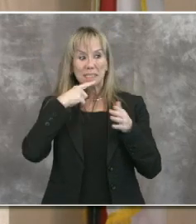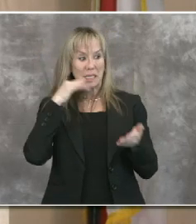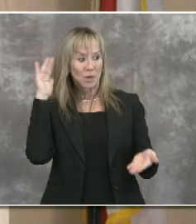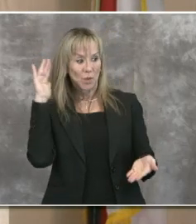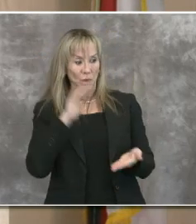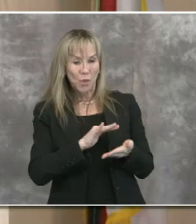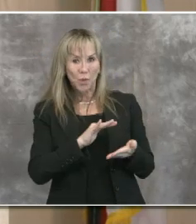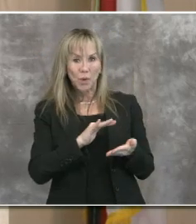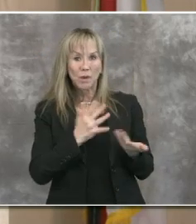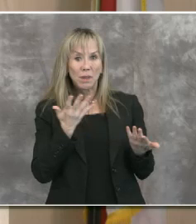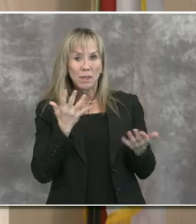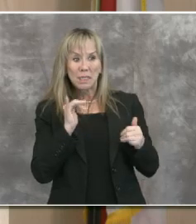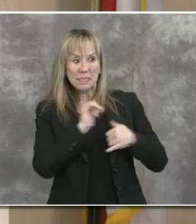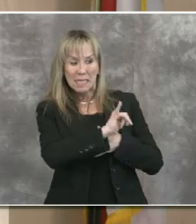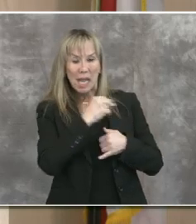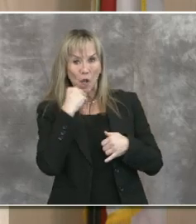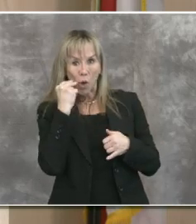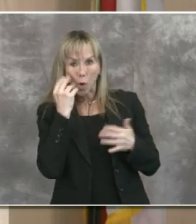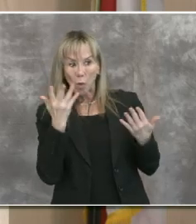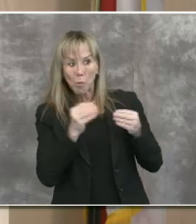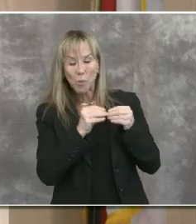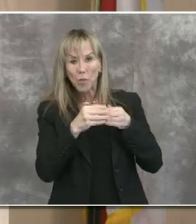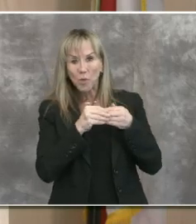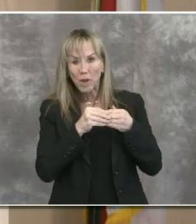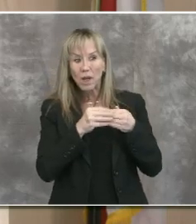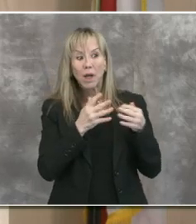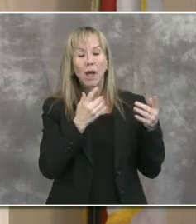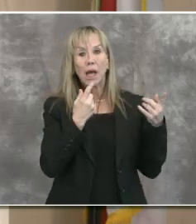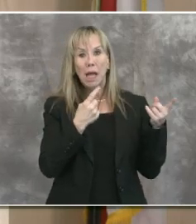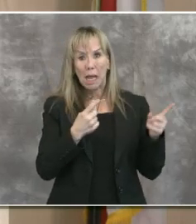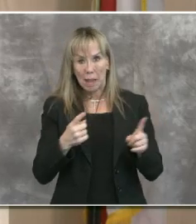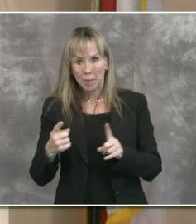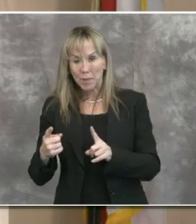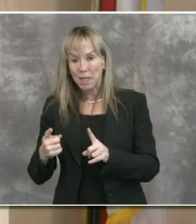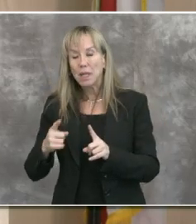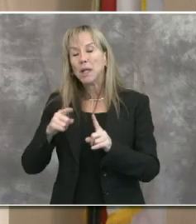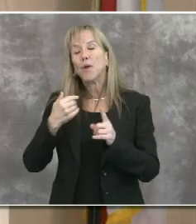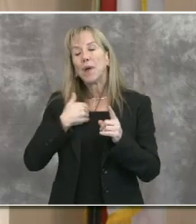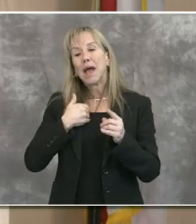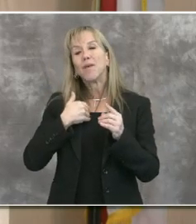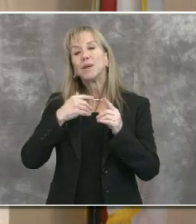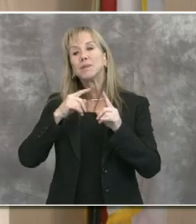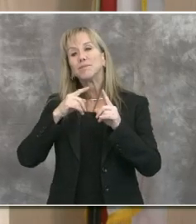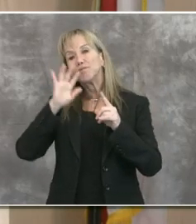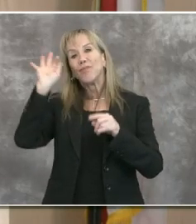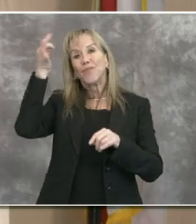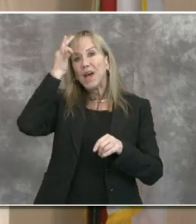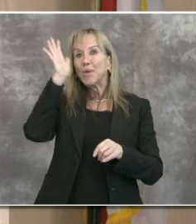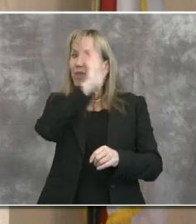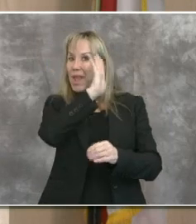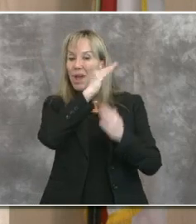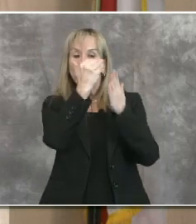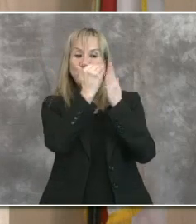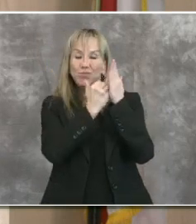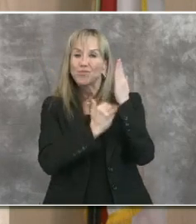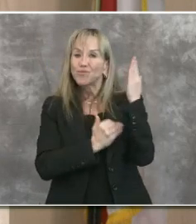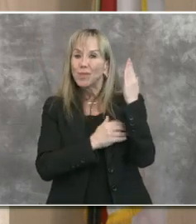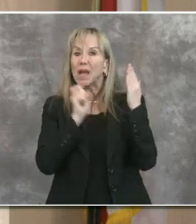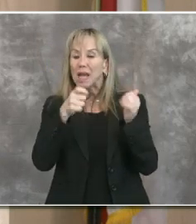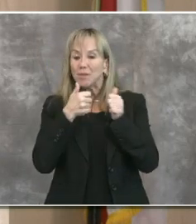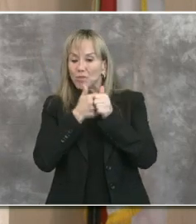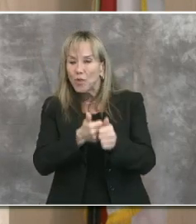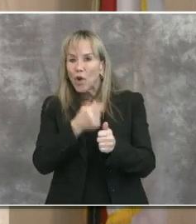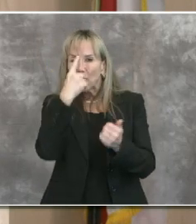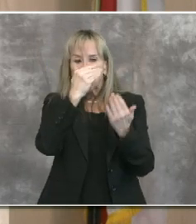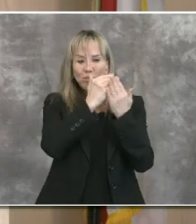If that occurs, then there are specific things that are in the guidelines from the federal government related to individuals, related